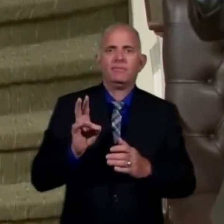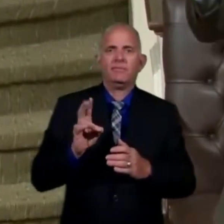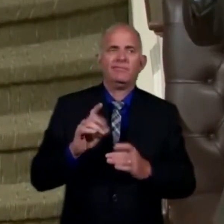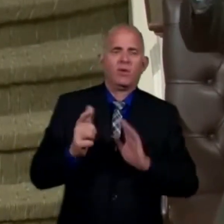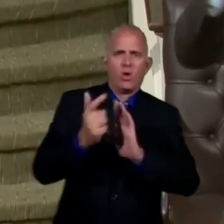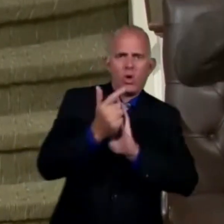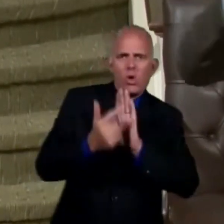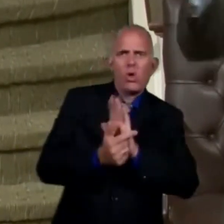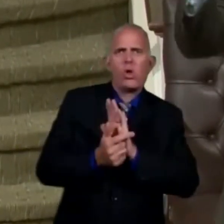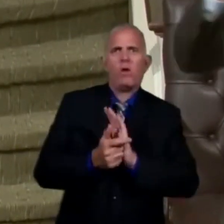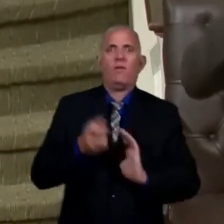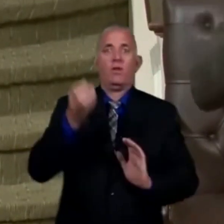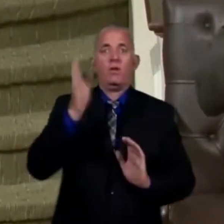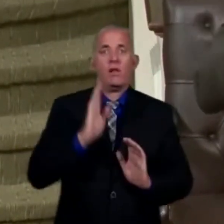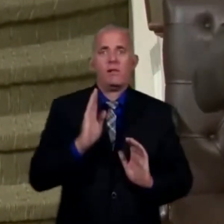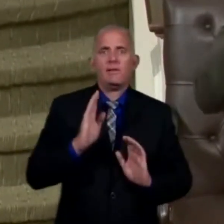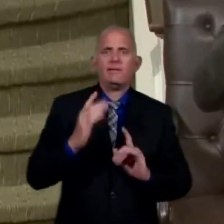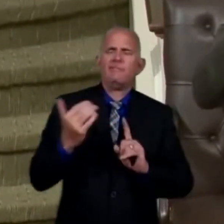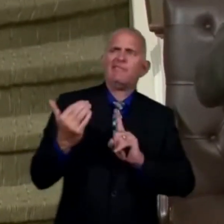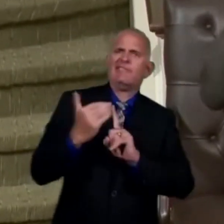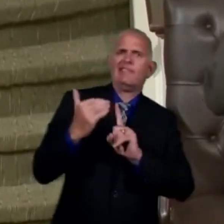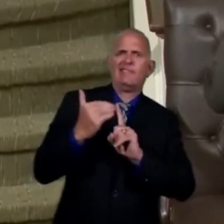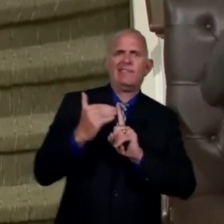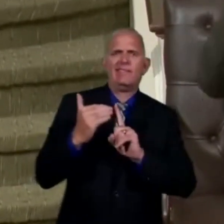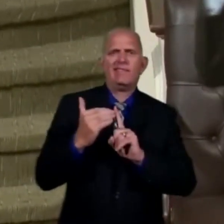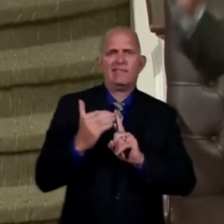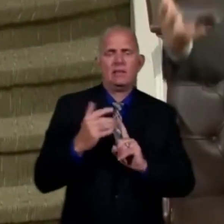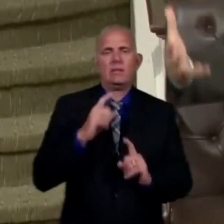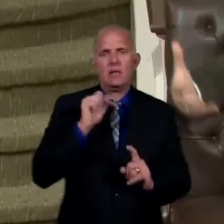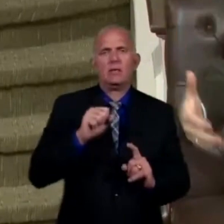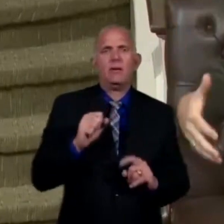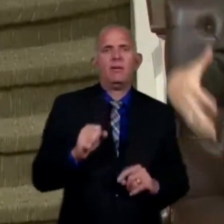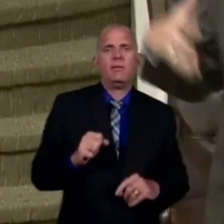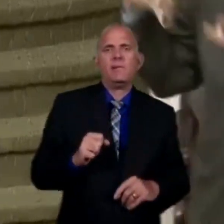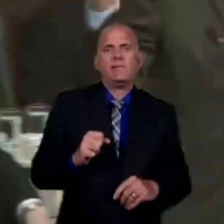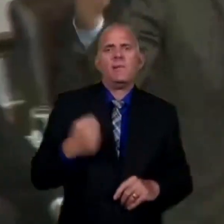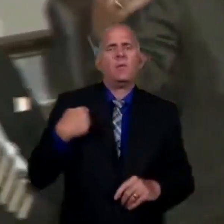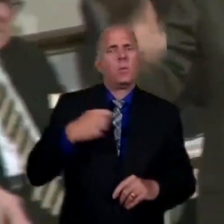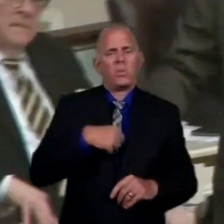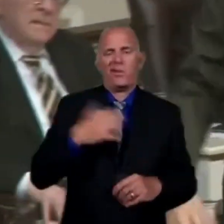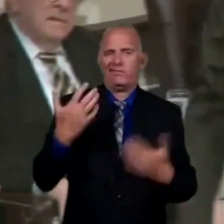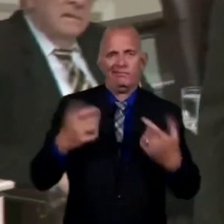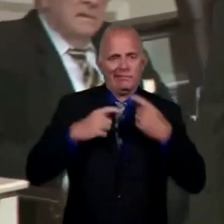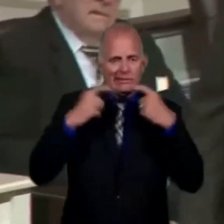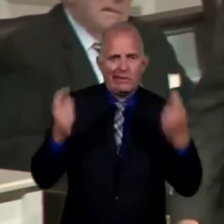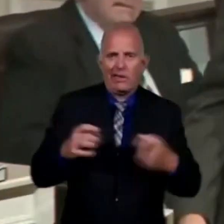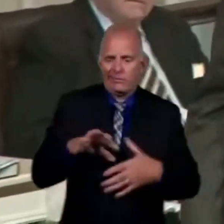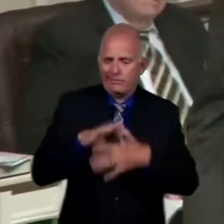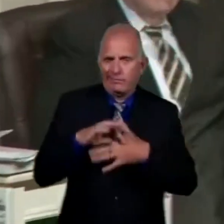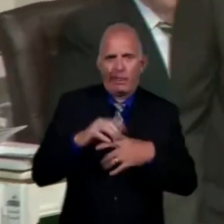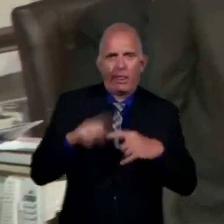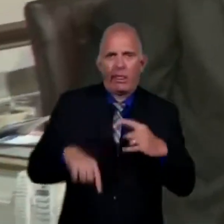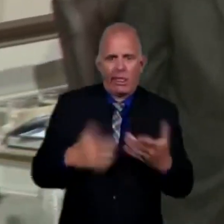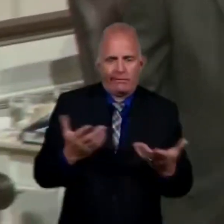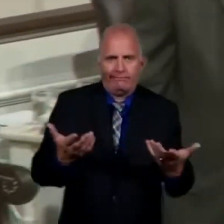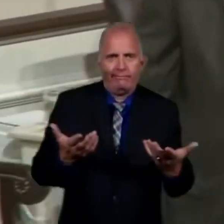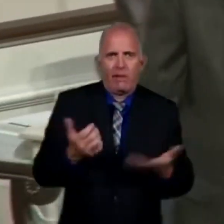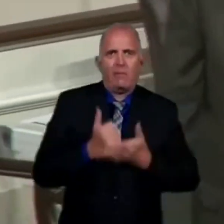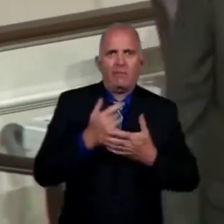of God reminds us of our sin, and in our flesh we can't please the Lord. Chapter 8 talks about the Spirit-filled